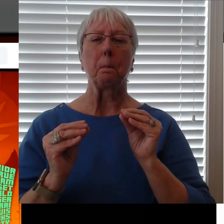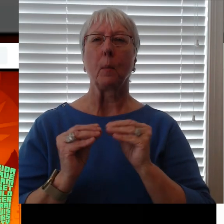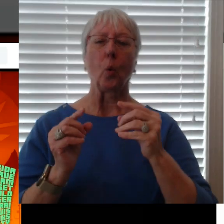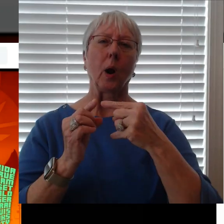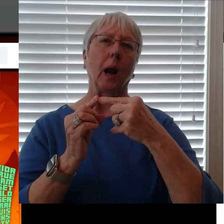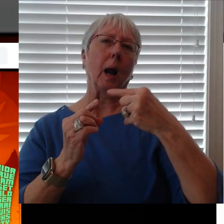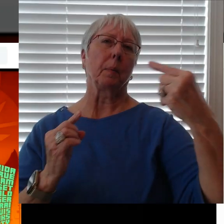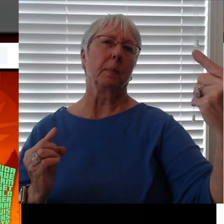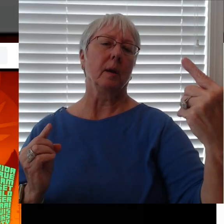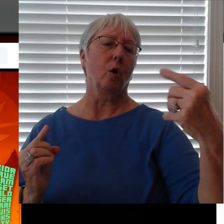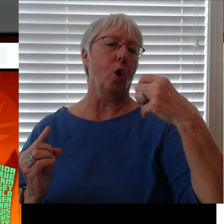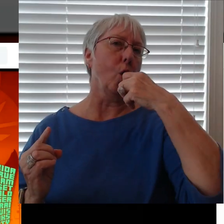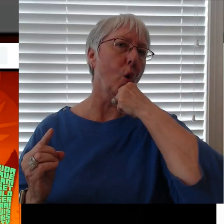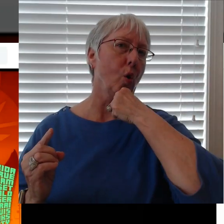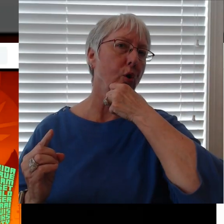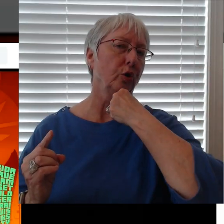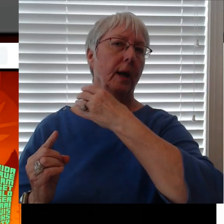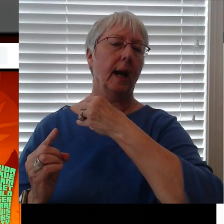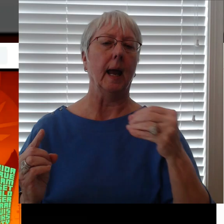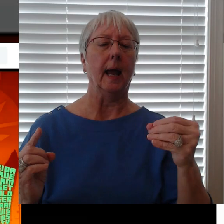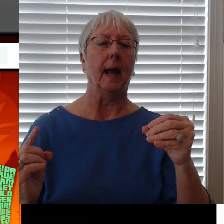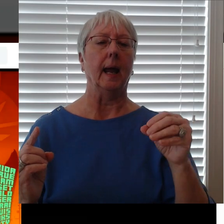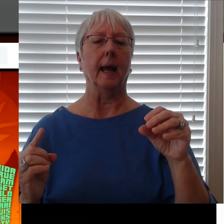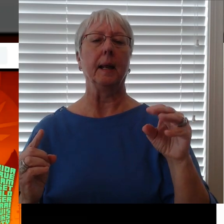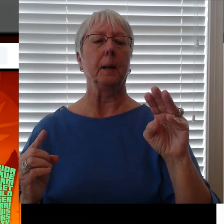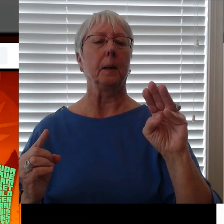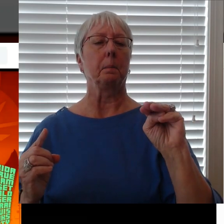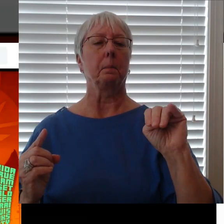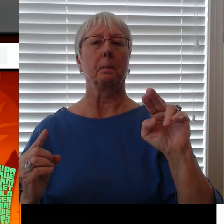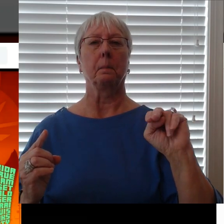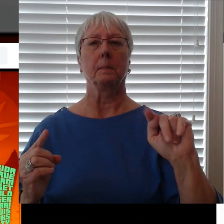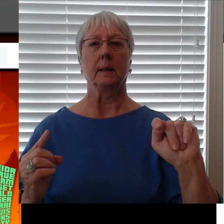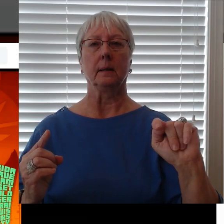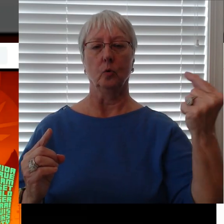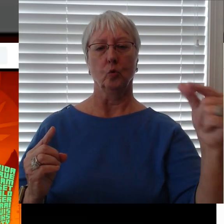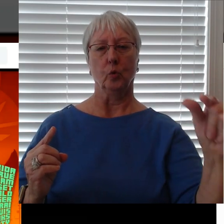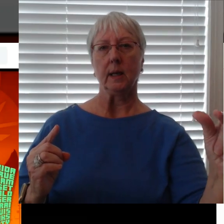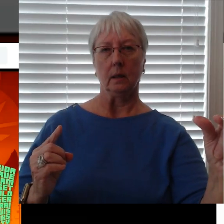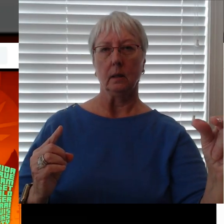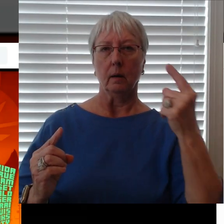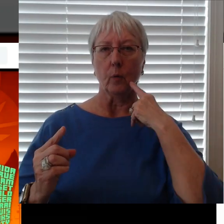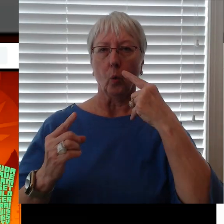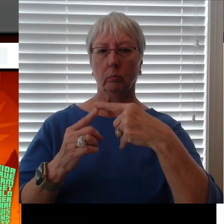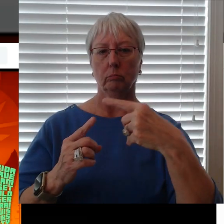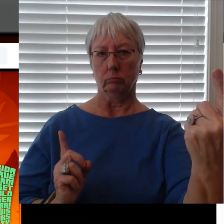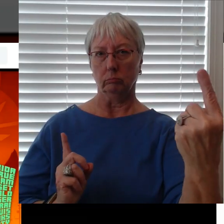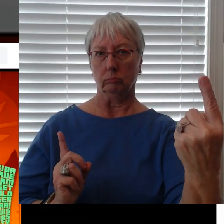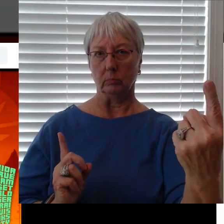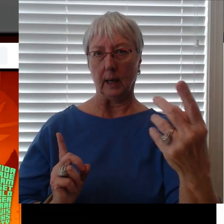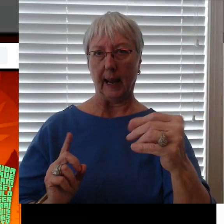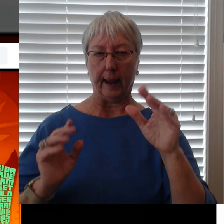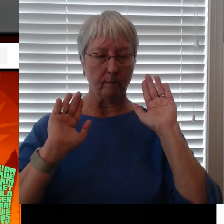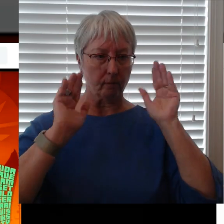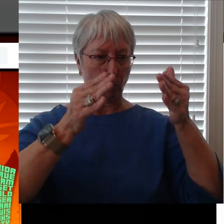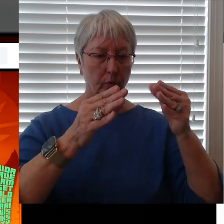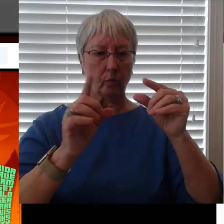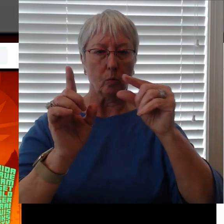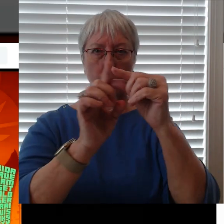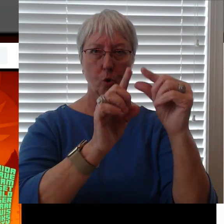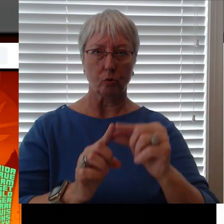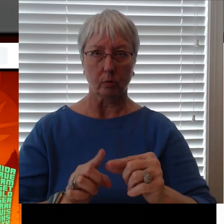complements of orange, a mint green, to provide contrast and focus on the names of the bands. The